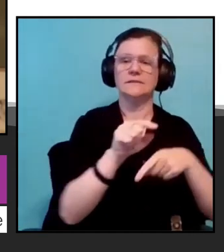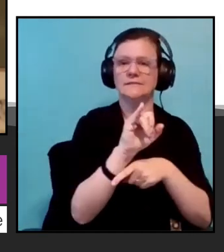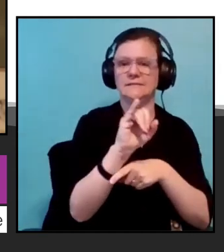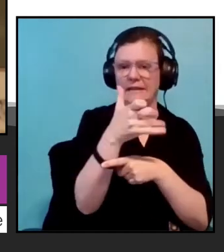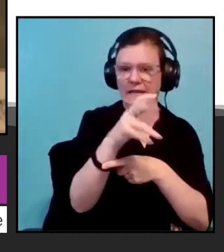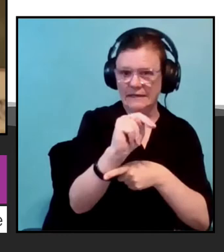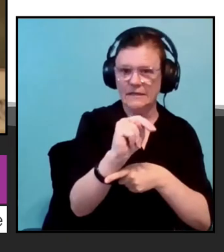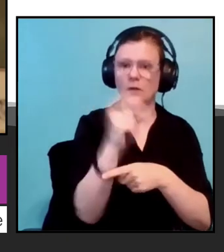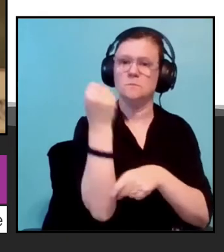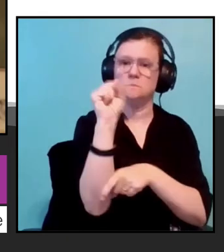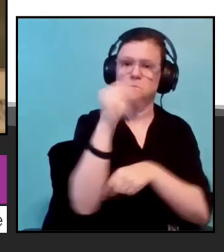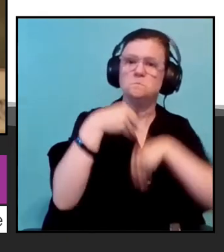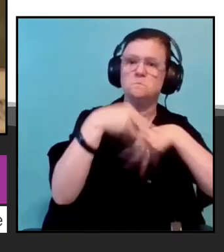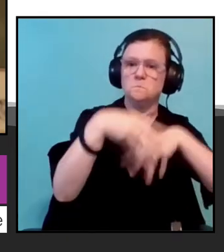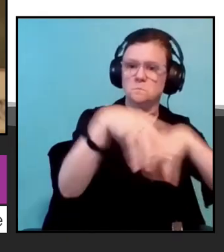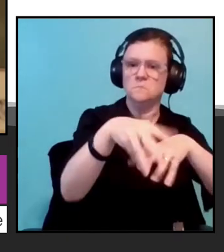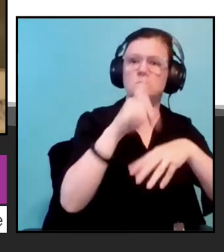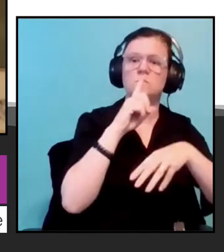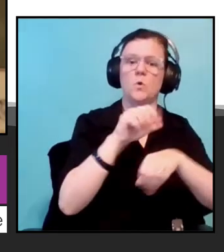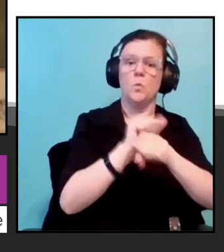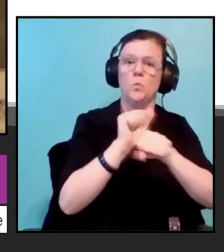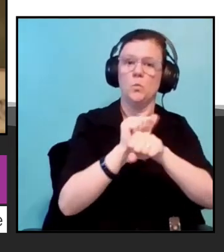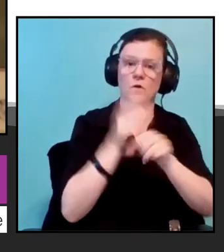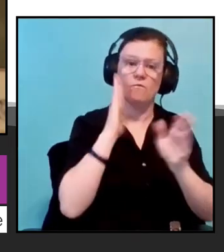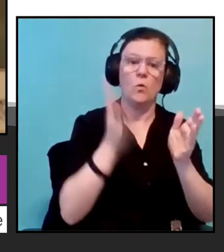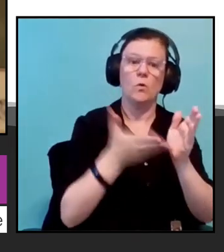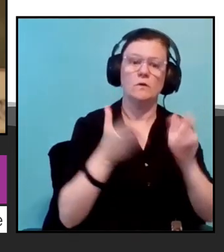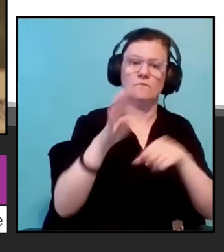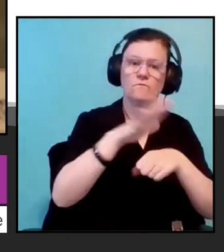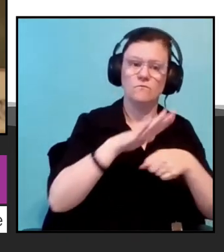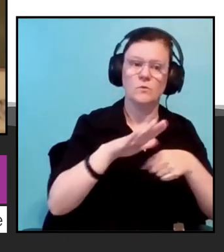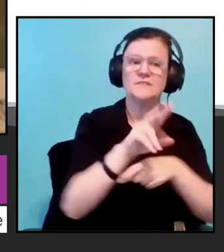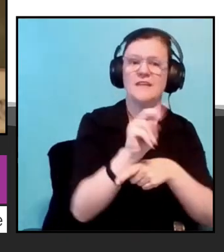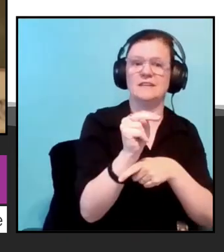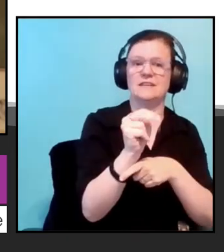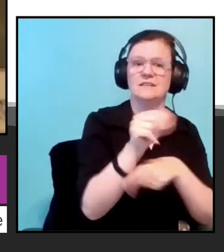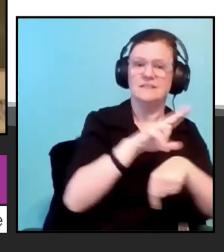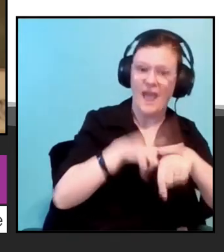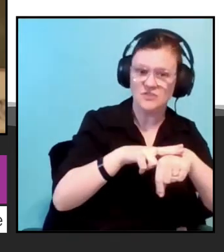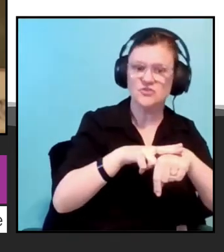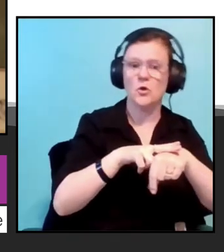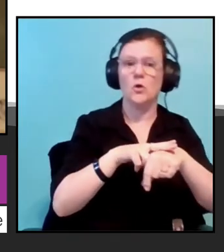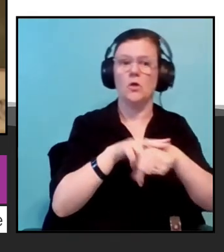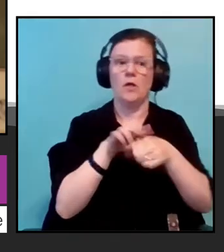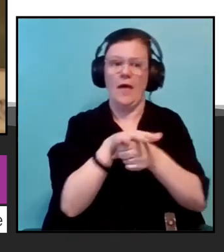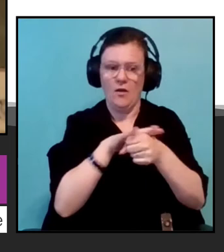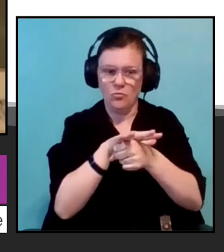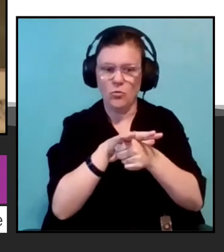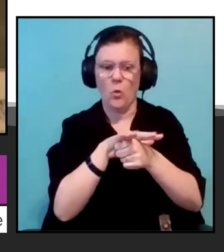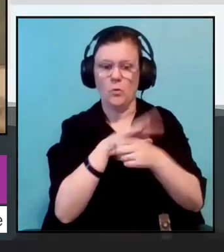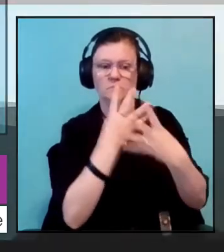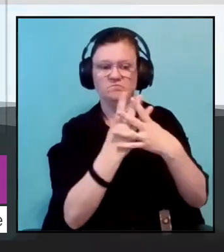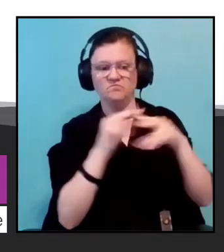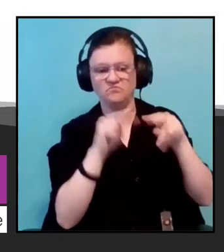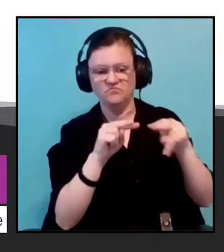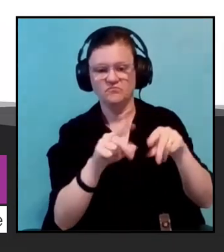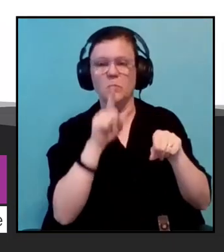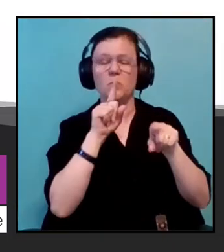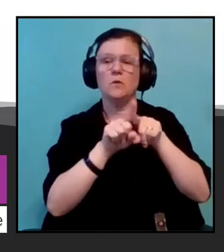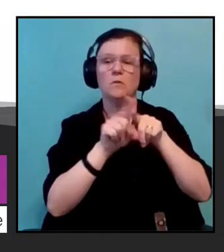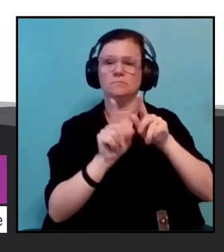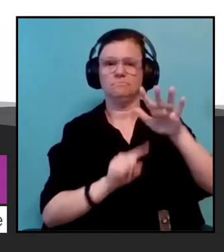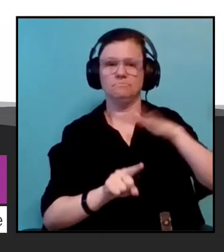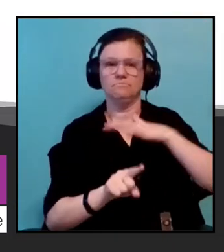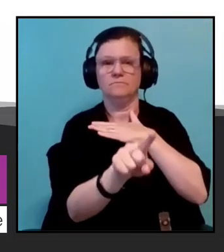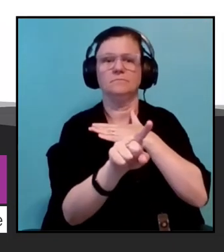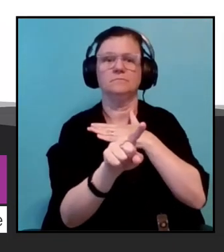and artist whose work focuses on national and local jail moratoriums, anti-surveillance obfuscation practices, not a